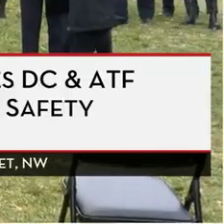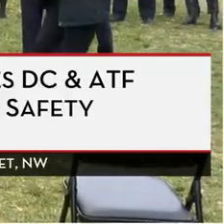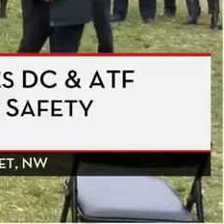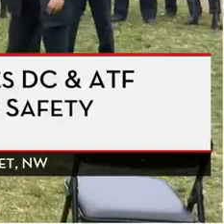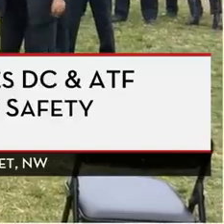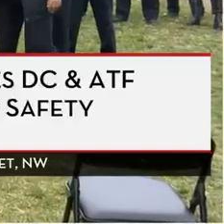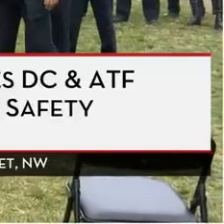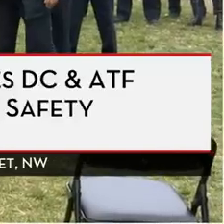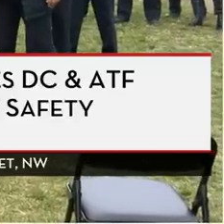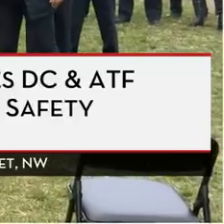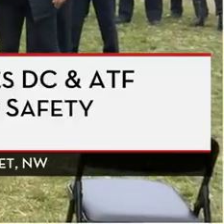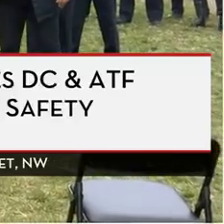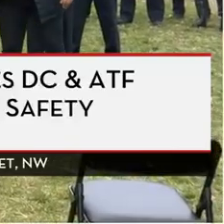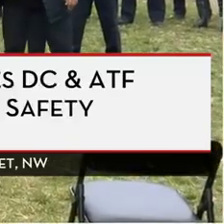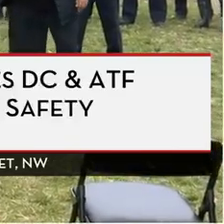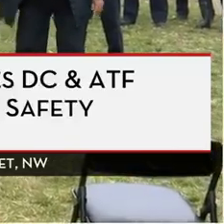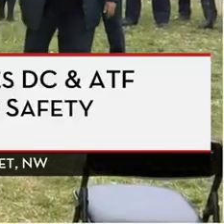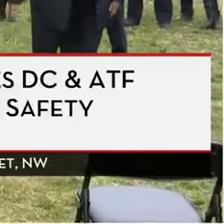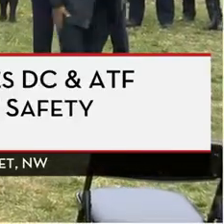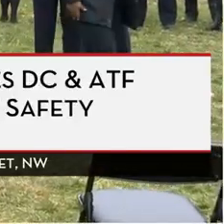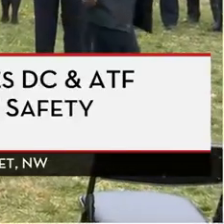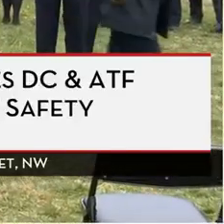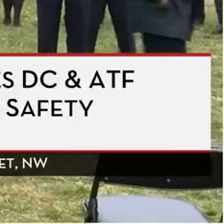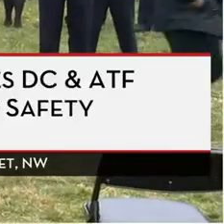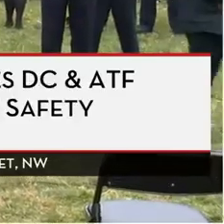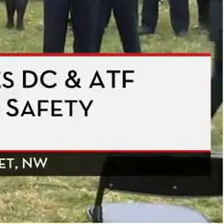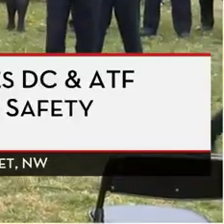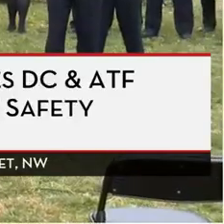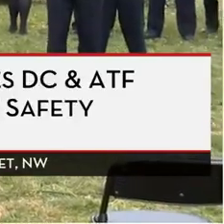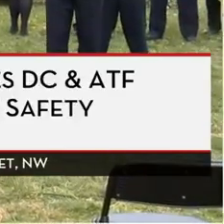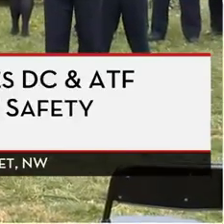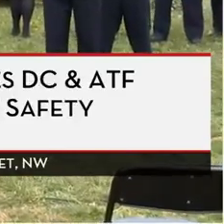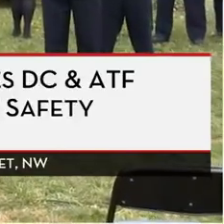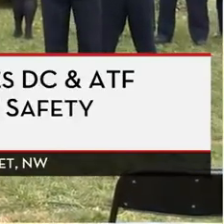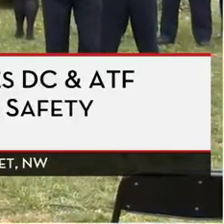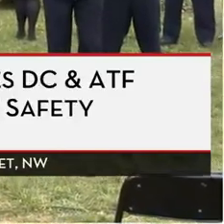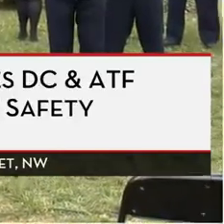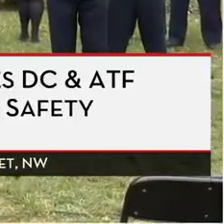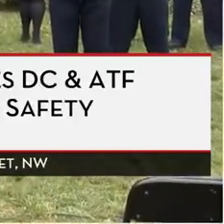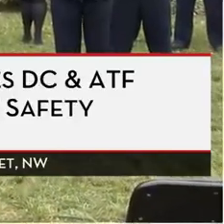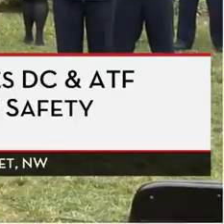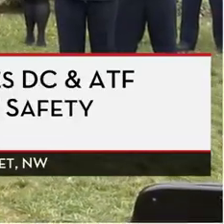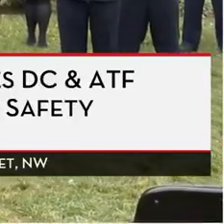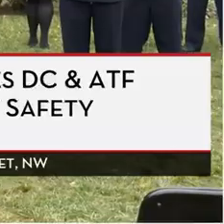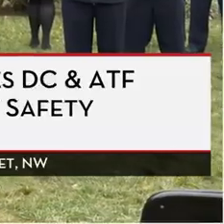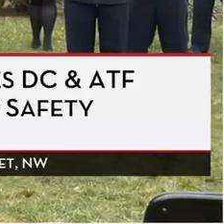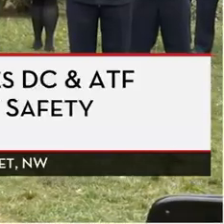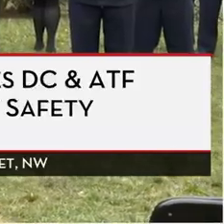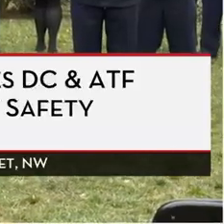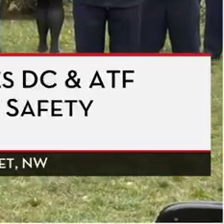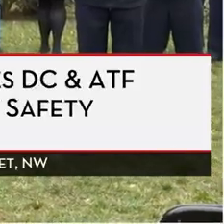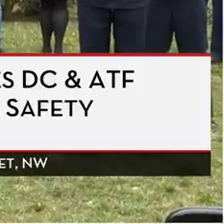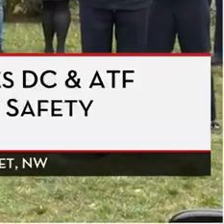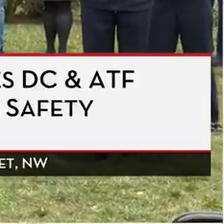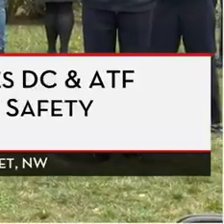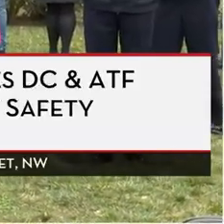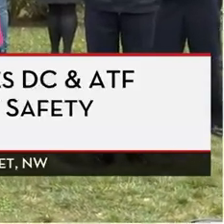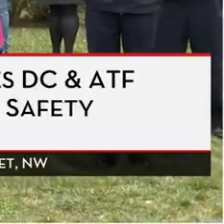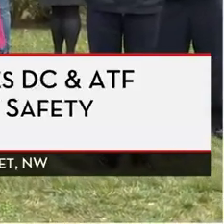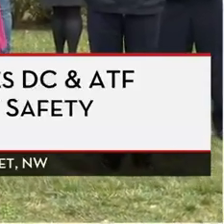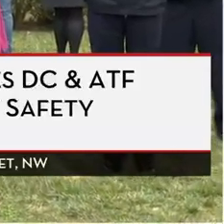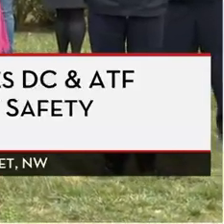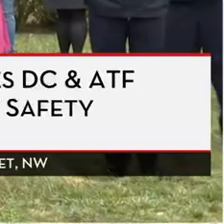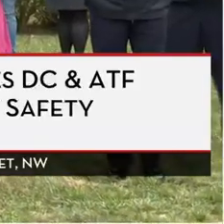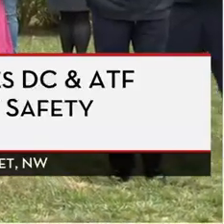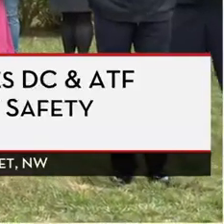an uncloudy day. Welcome to Bloomingdale. Welcome. Madam Mayor, you are